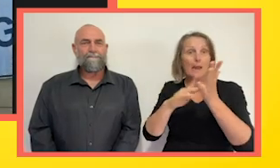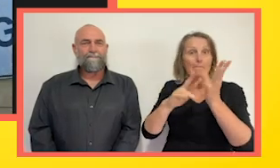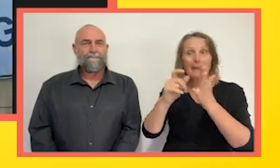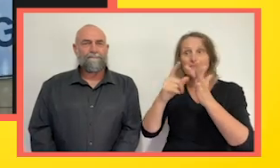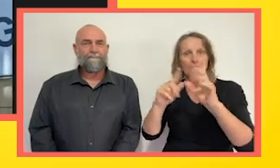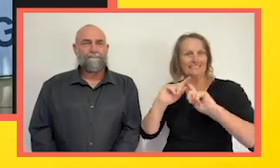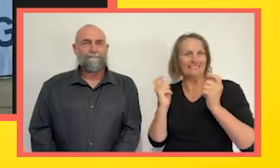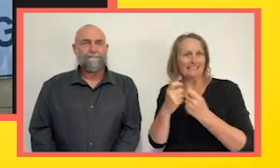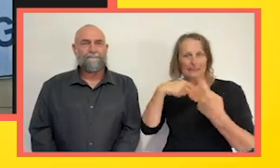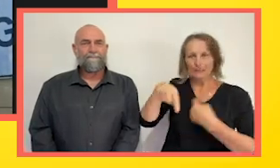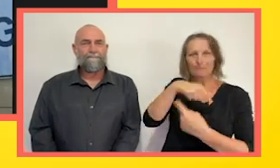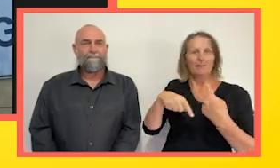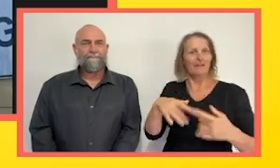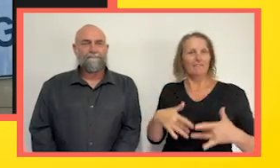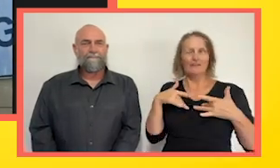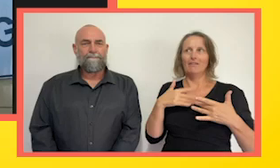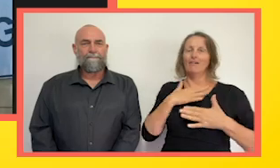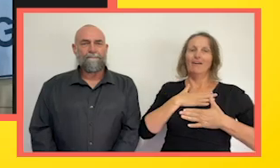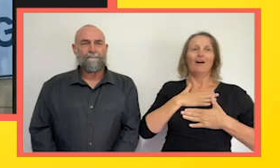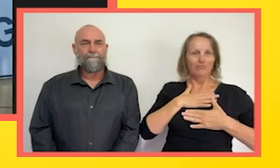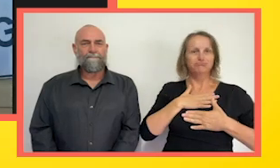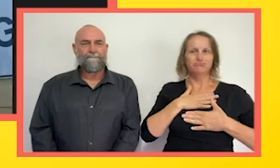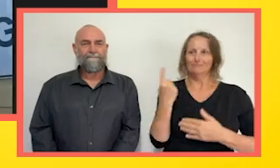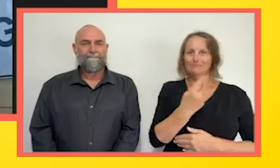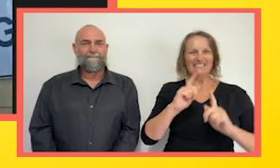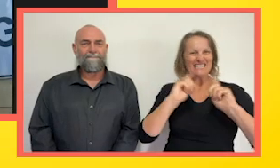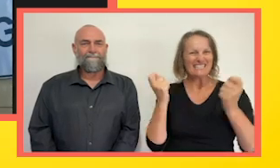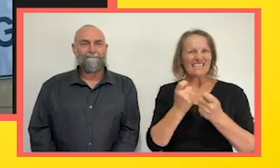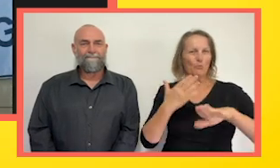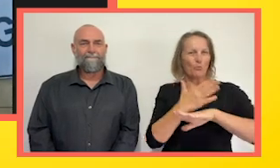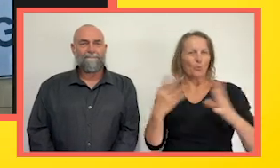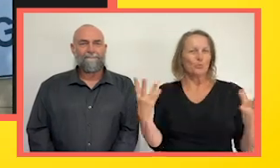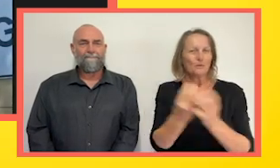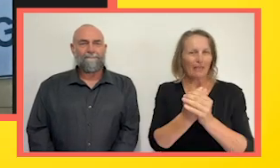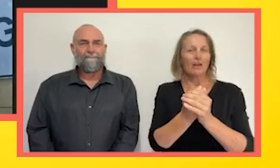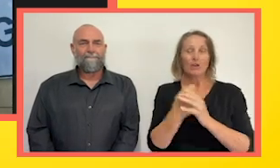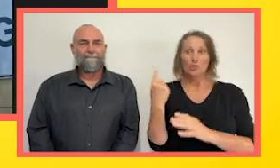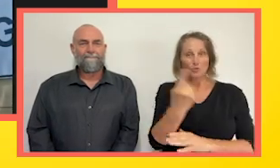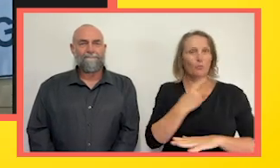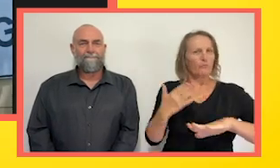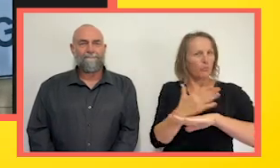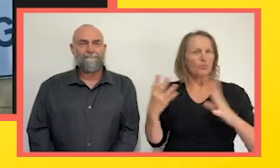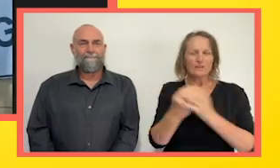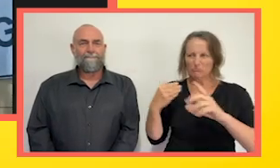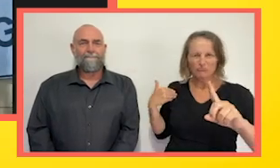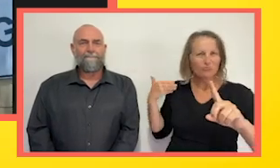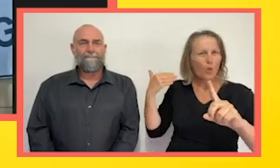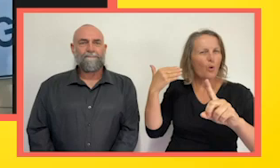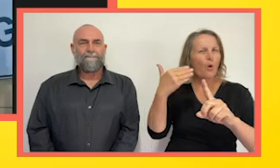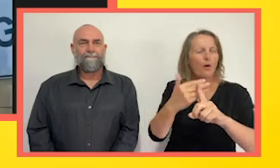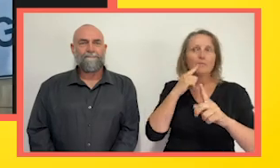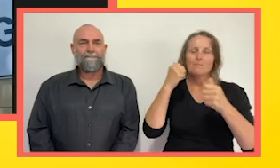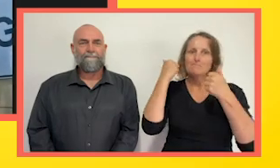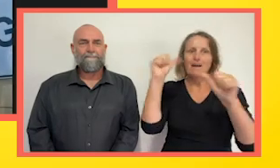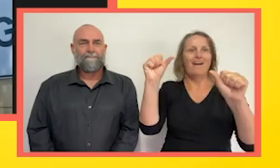feels a whole lot more rewarding, I think, doing it as a team too. So we've been building for a long time, and to finally